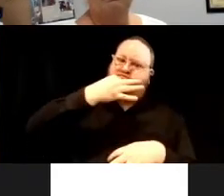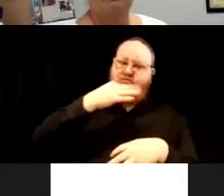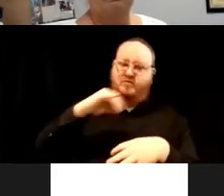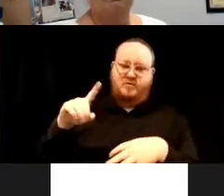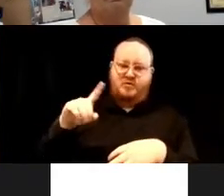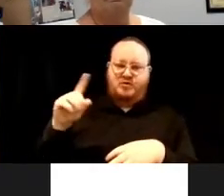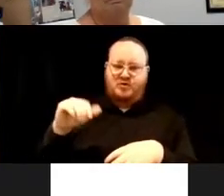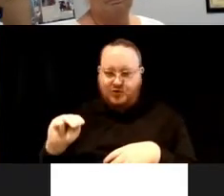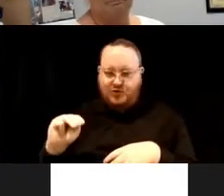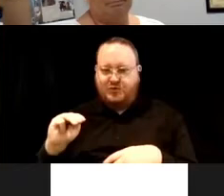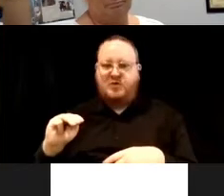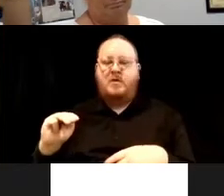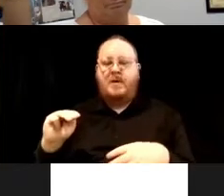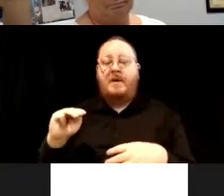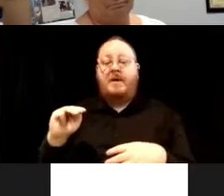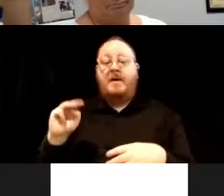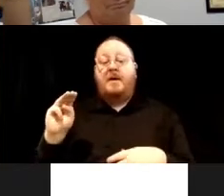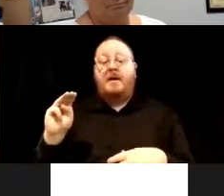And Michael